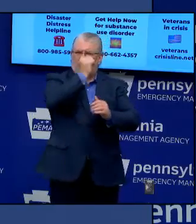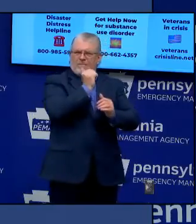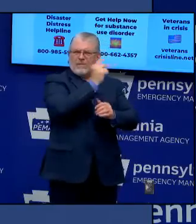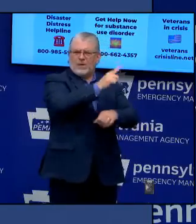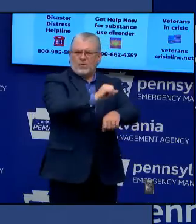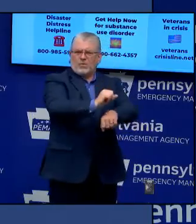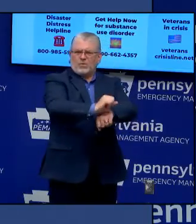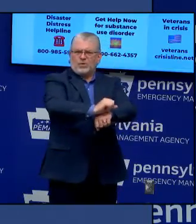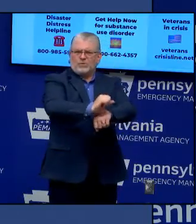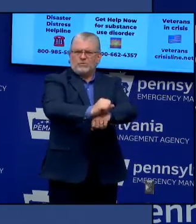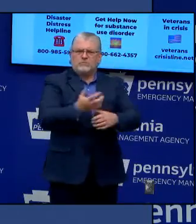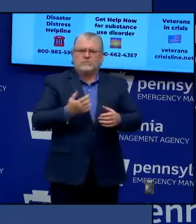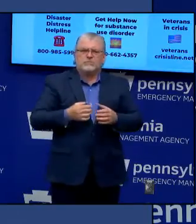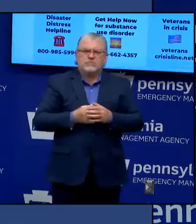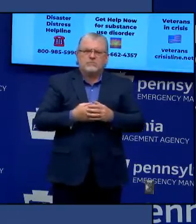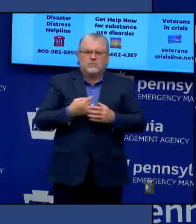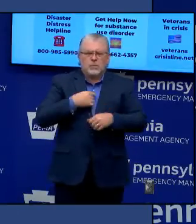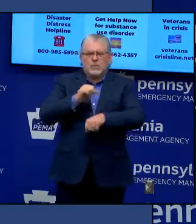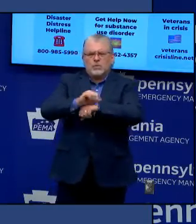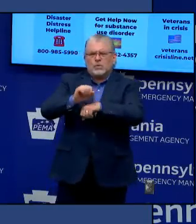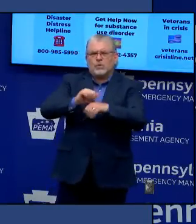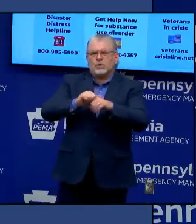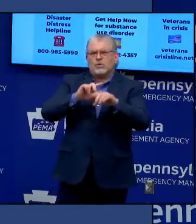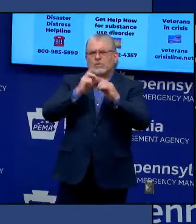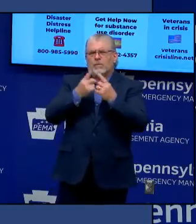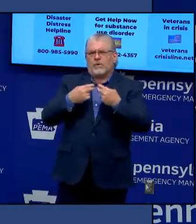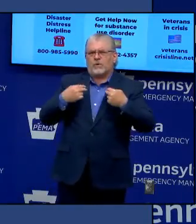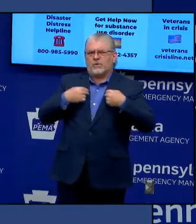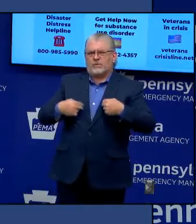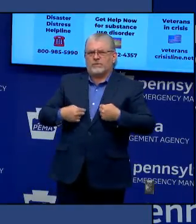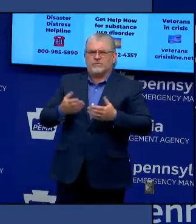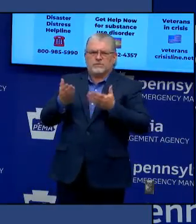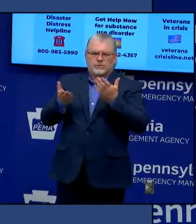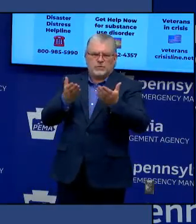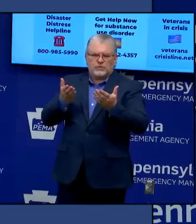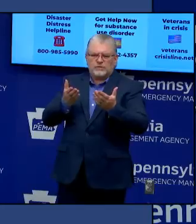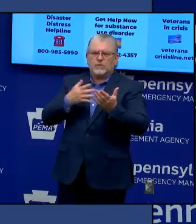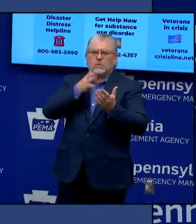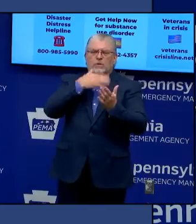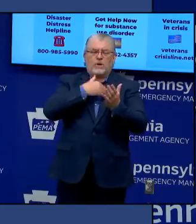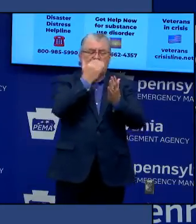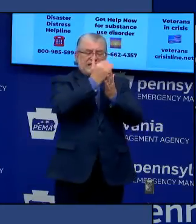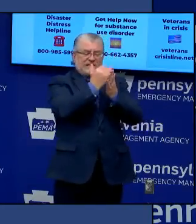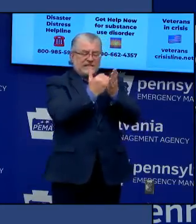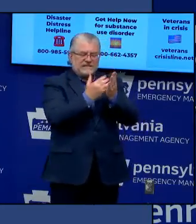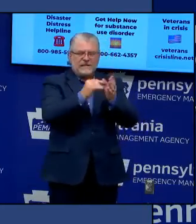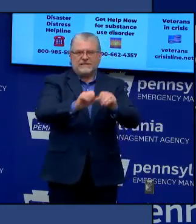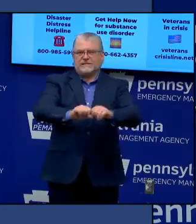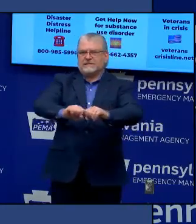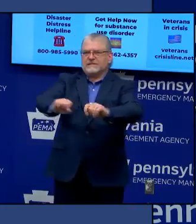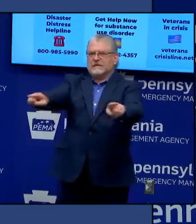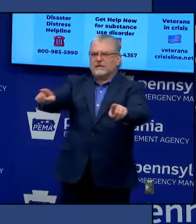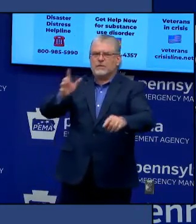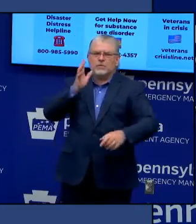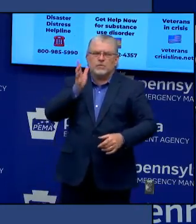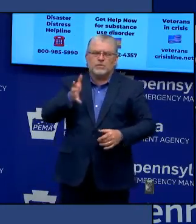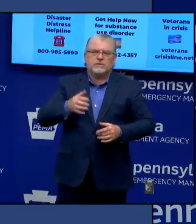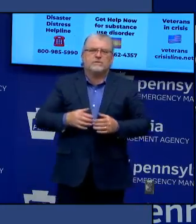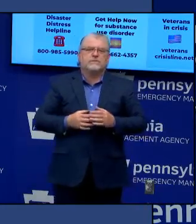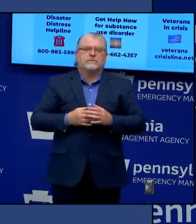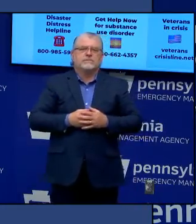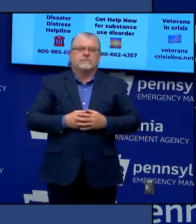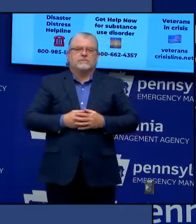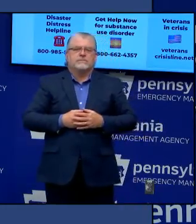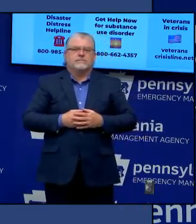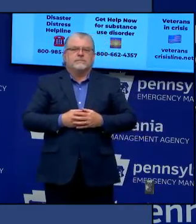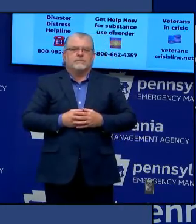be released soon. And as a follow-up to that from Spotlight PA, will a determination be made separately for whether or